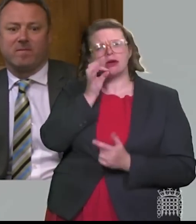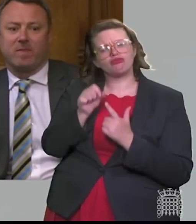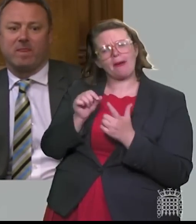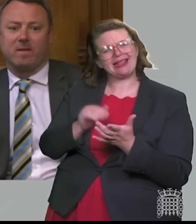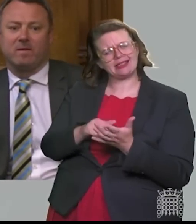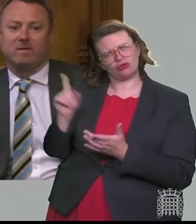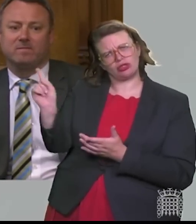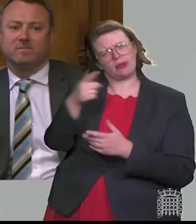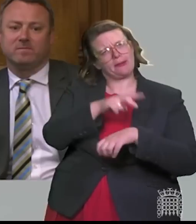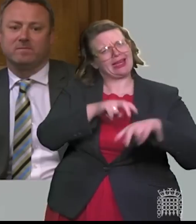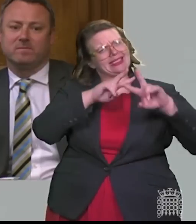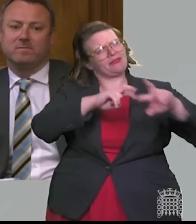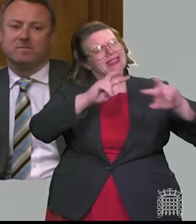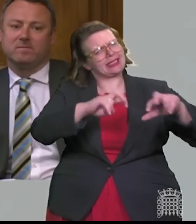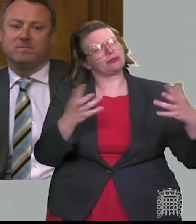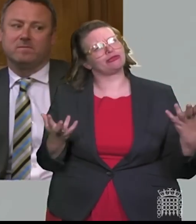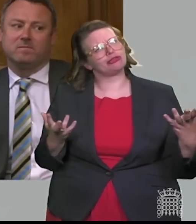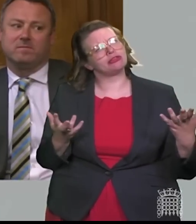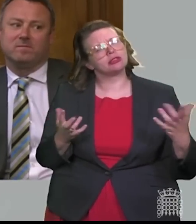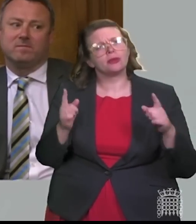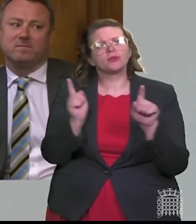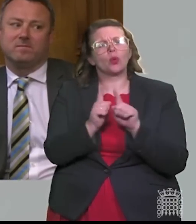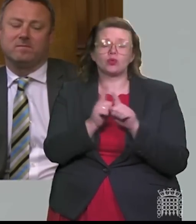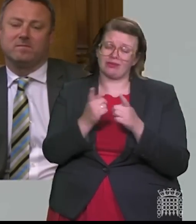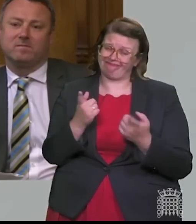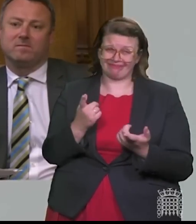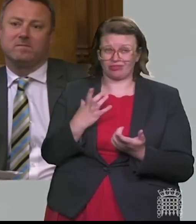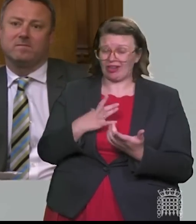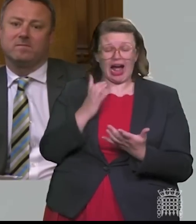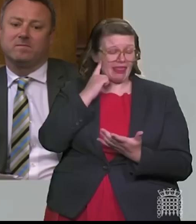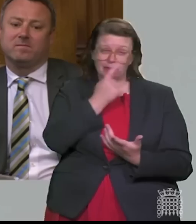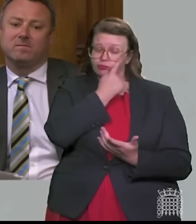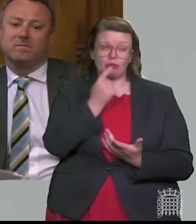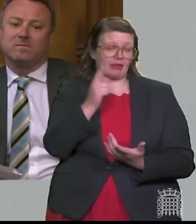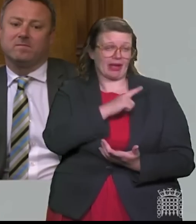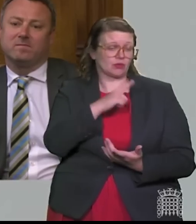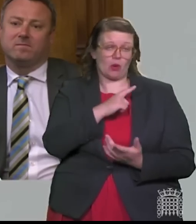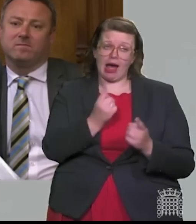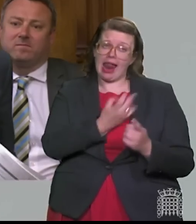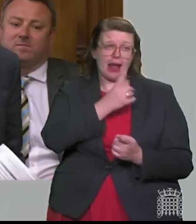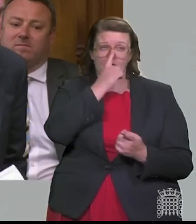the police, and does he further agree that it demonstrates why Labour are unfit to run